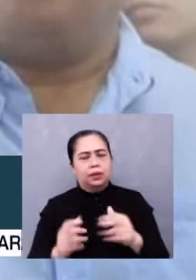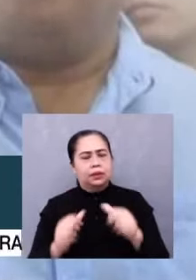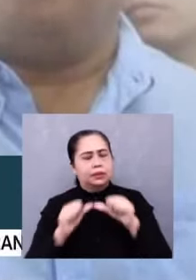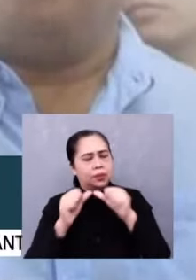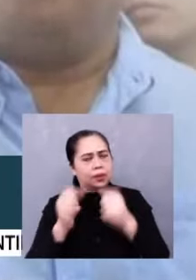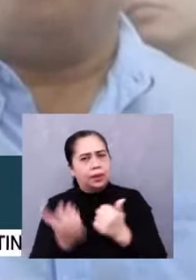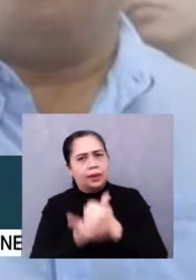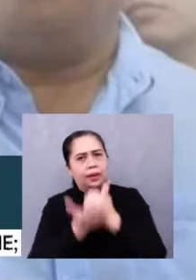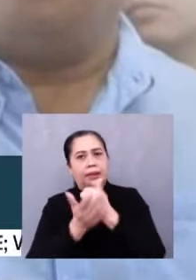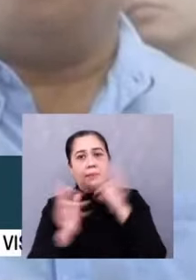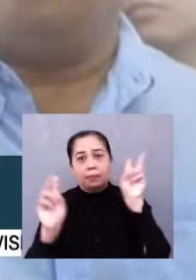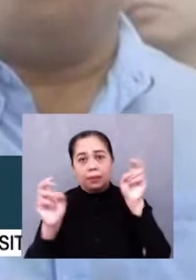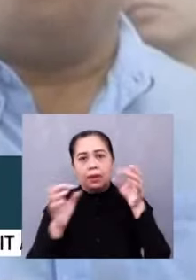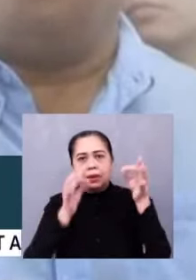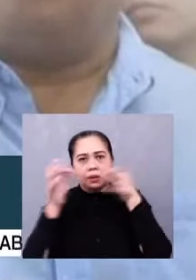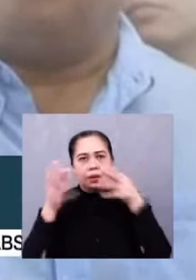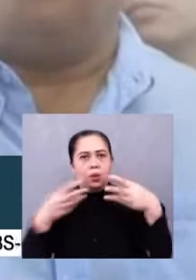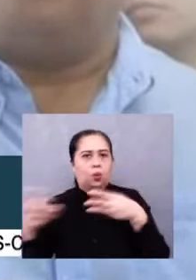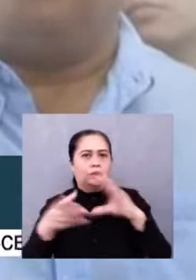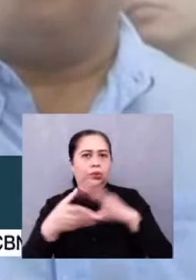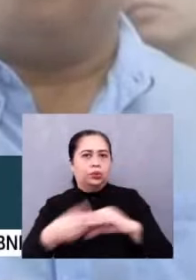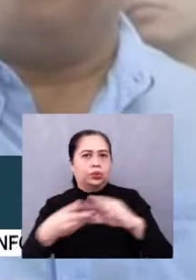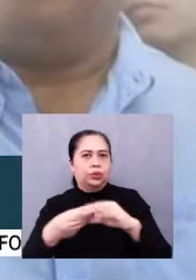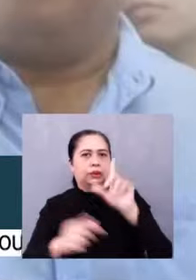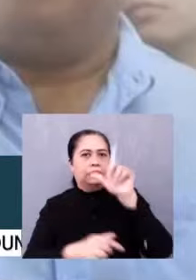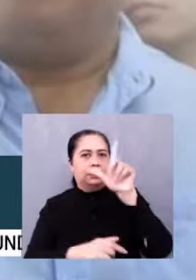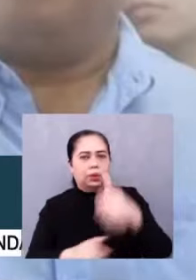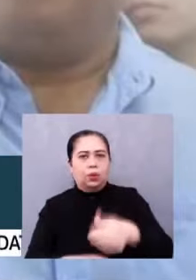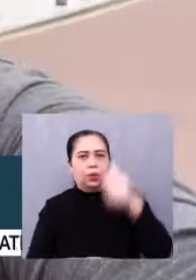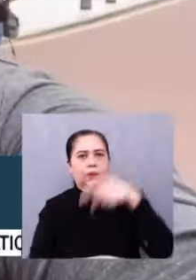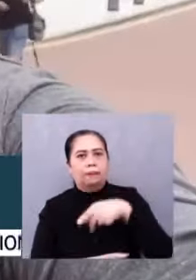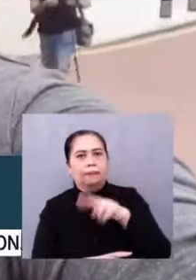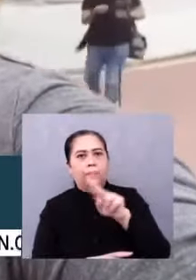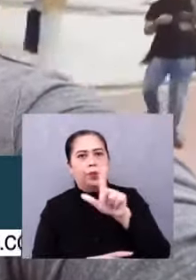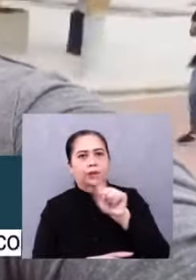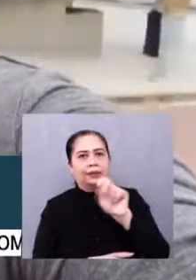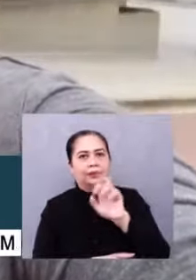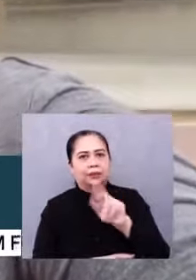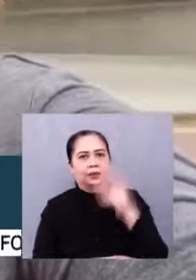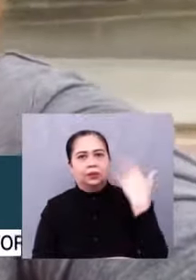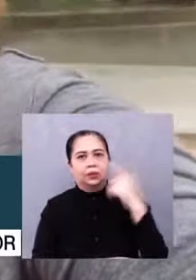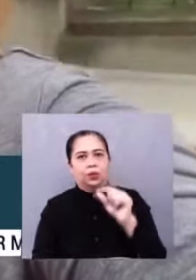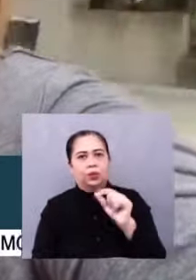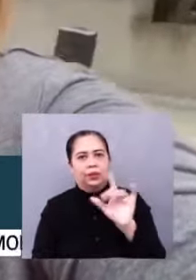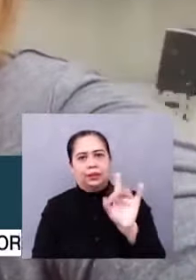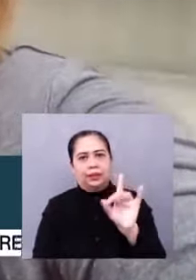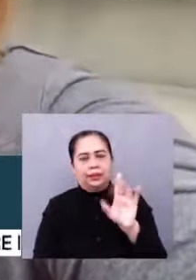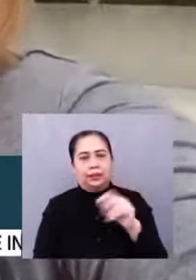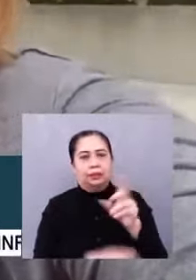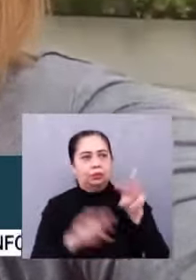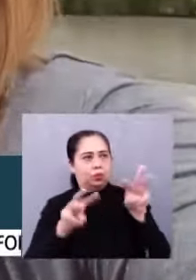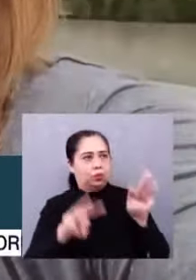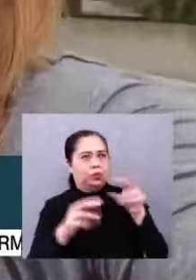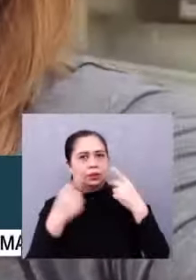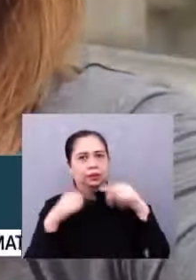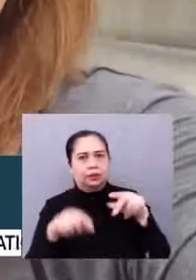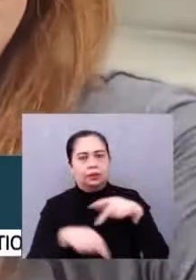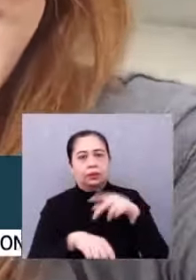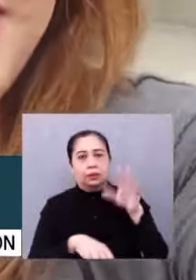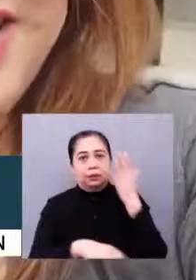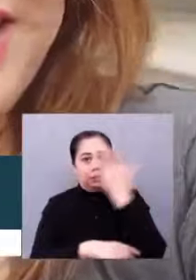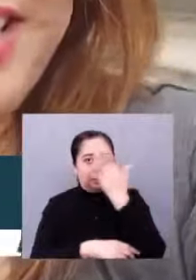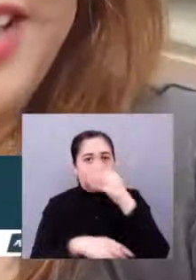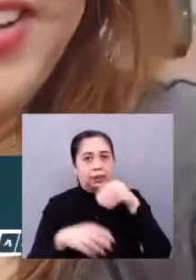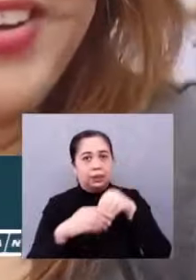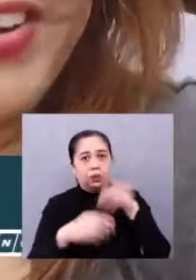war stories that eventually won the Pulitzer in 2018. Malabanan was watching television in his home in San Joaquin